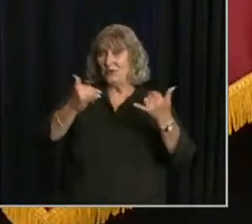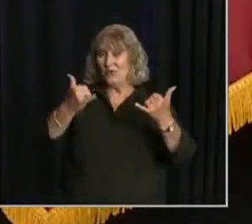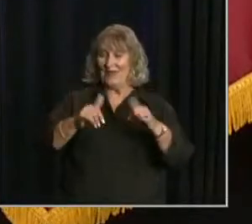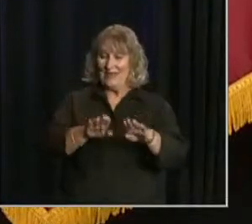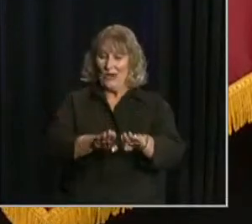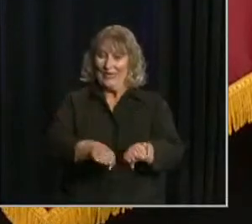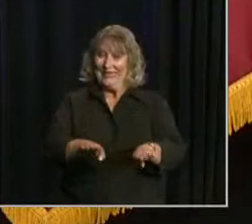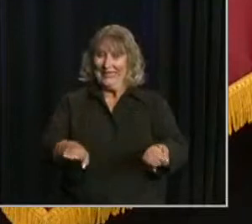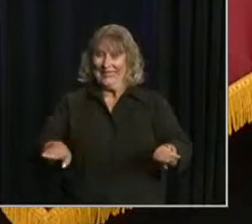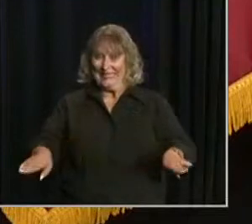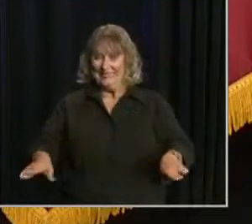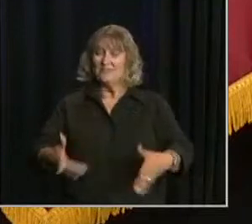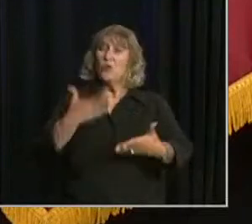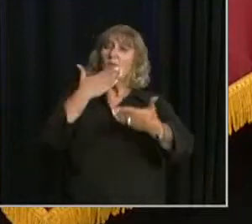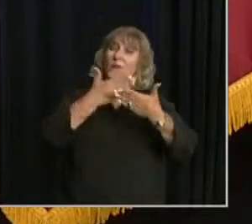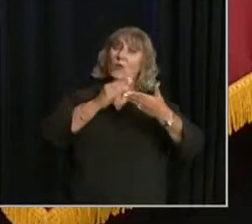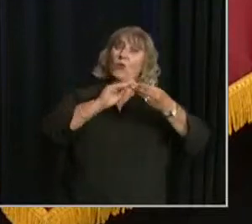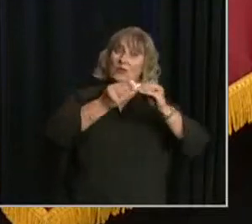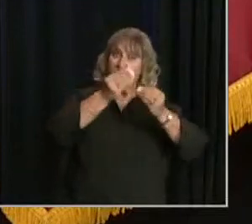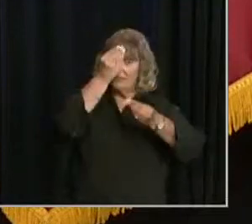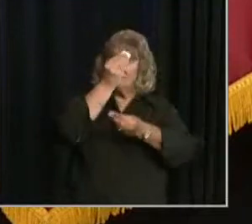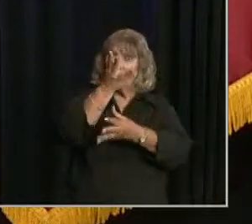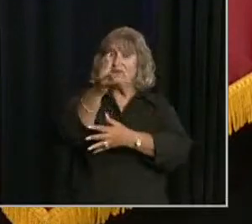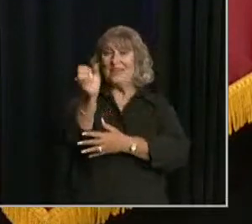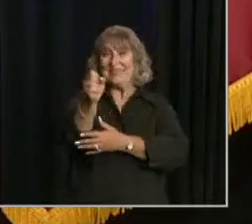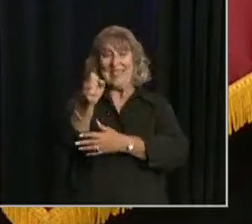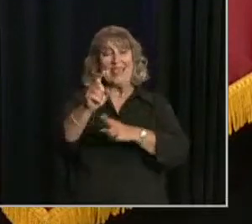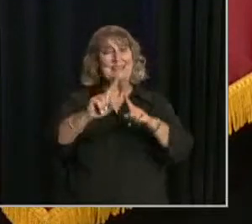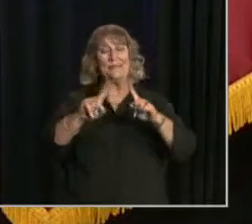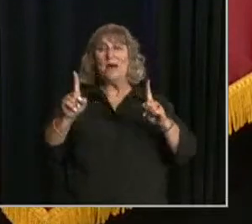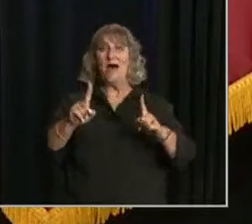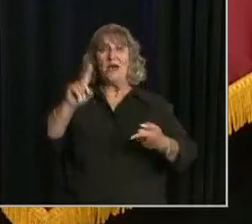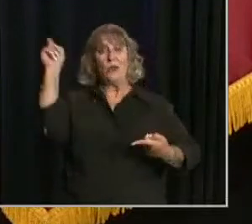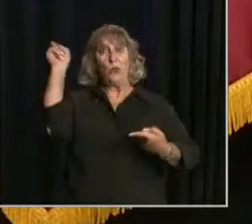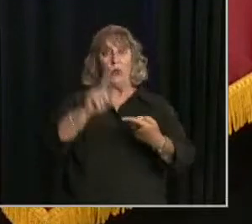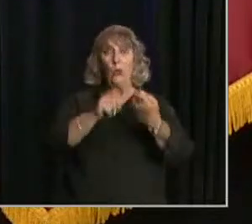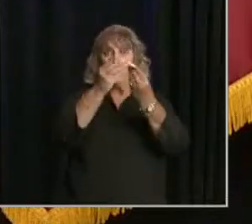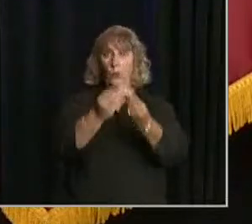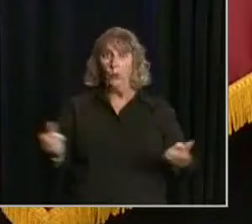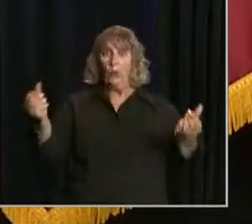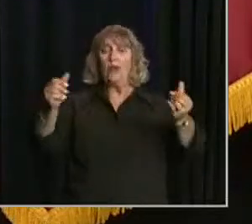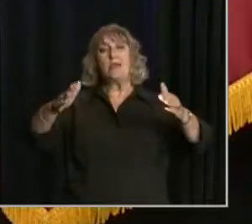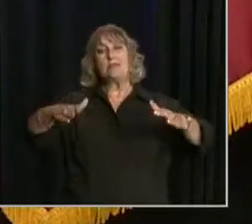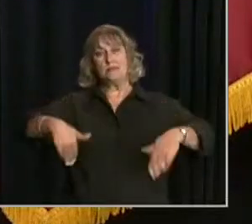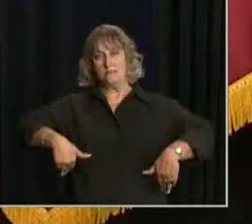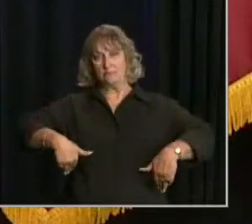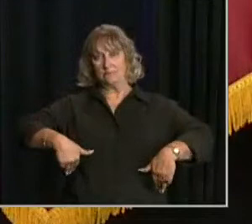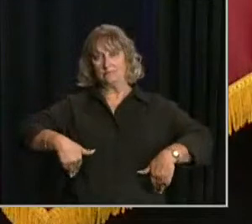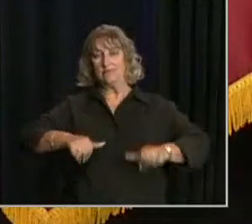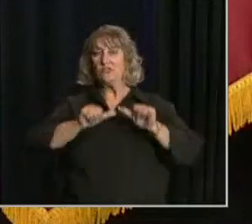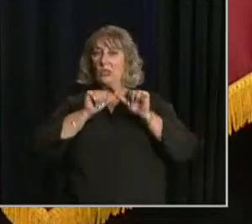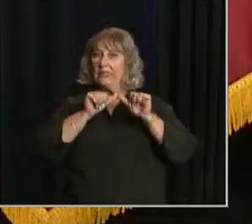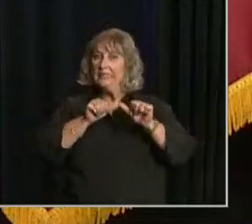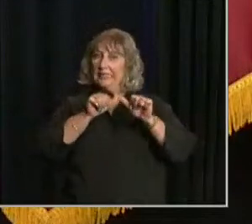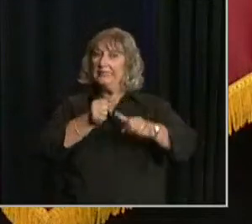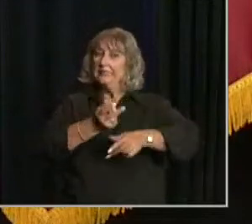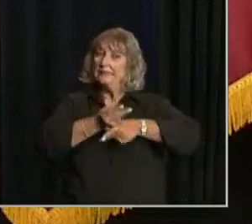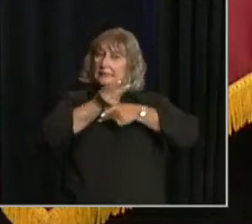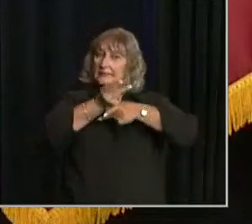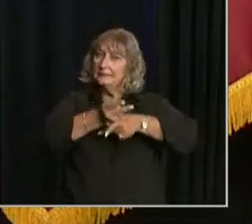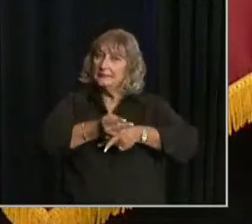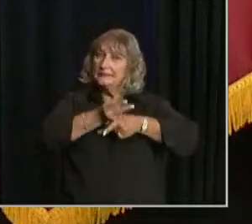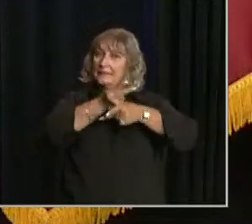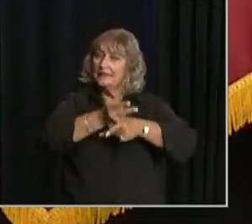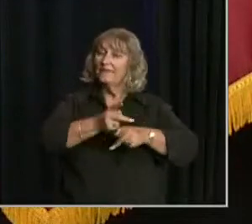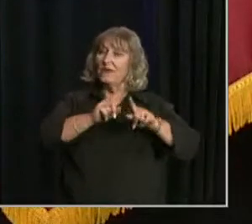children. Again, good numbers to report. But by no means are we done with this, so please continue to be vigilant, and we can continue to keep it moving in the